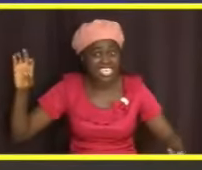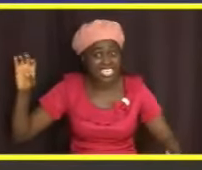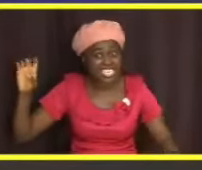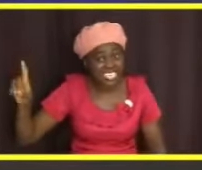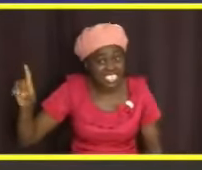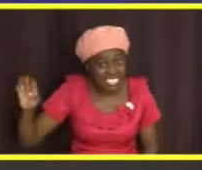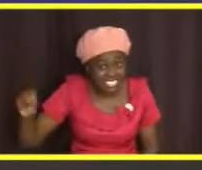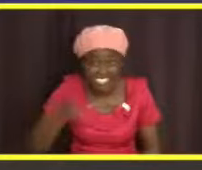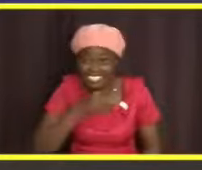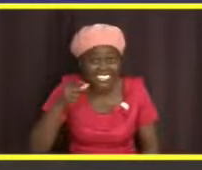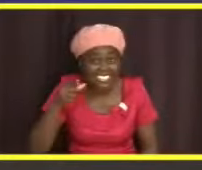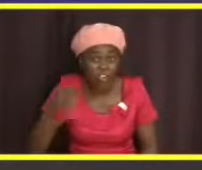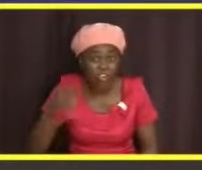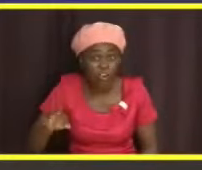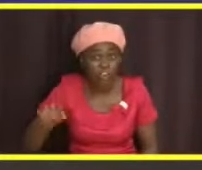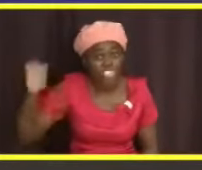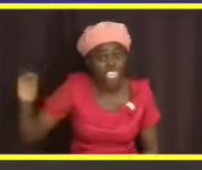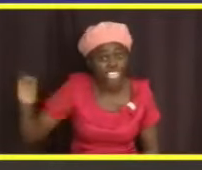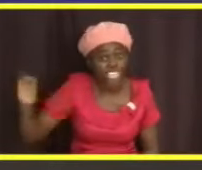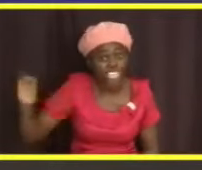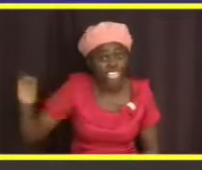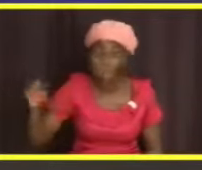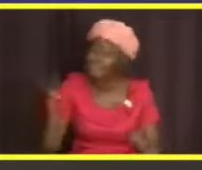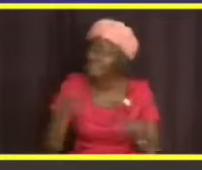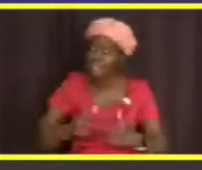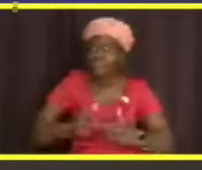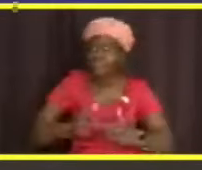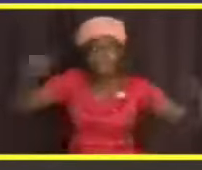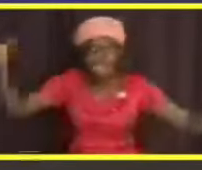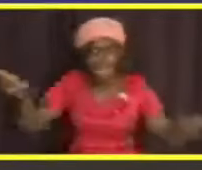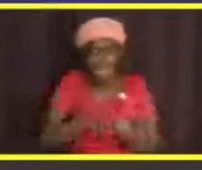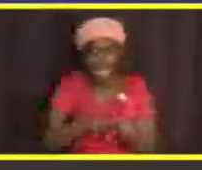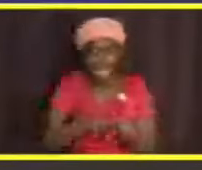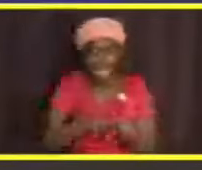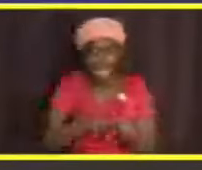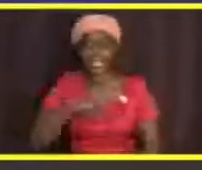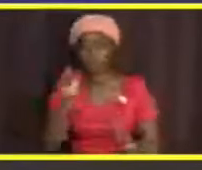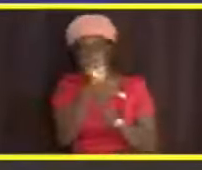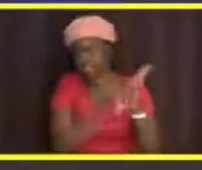is as big as Lagos State.